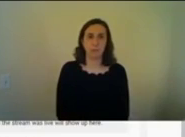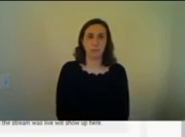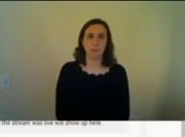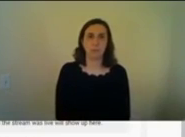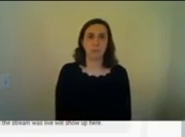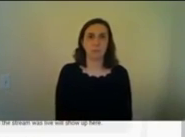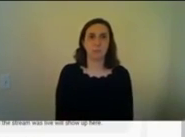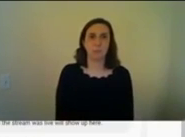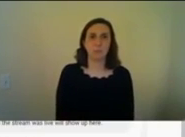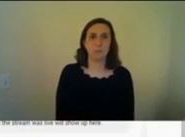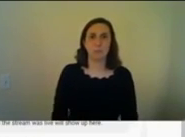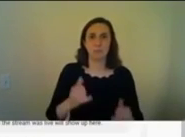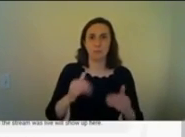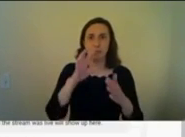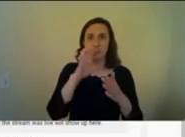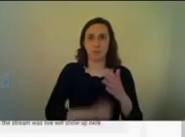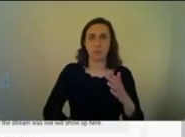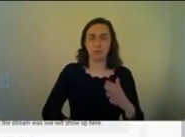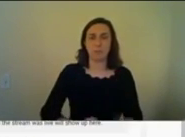I'm going to subtract.